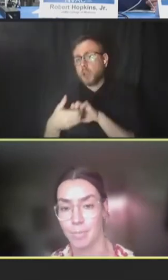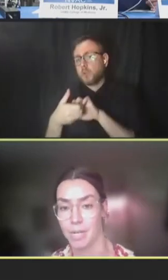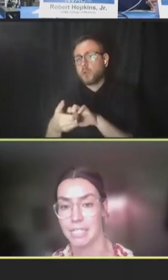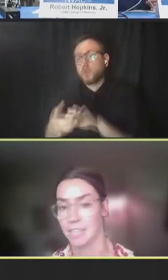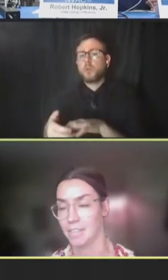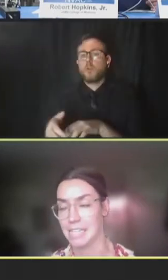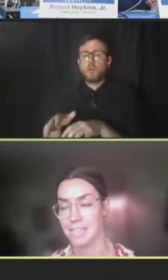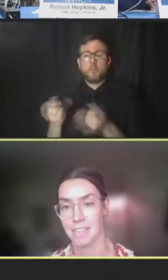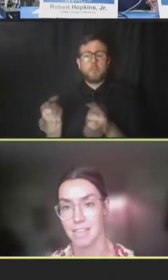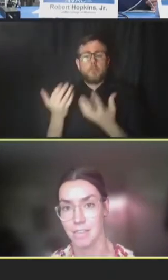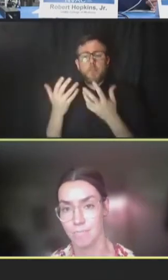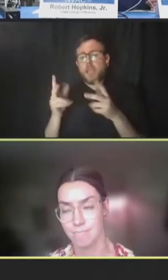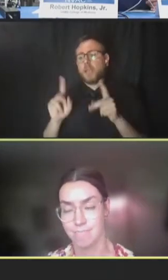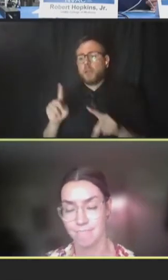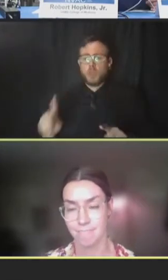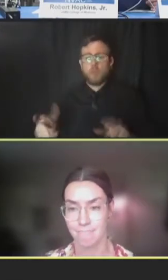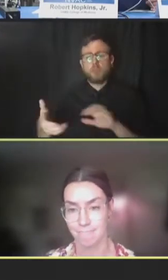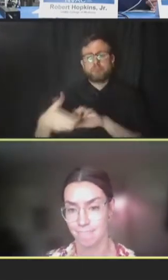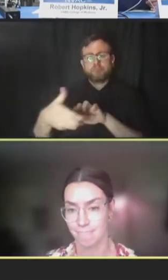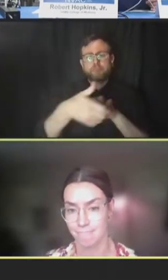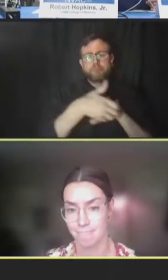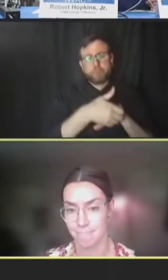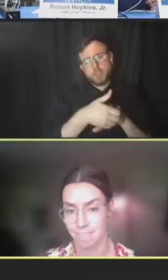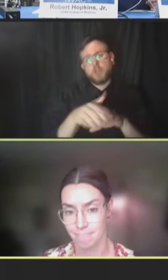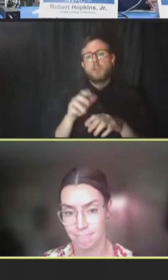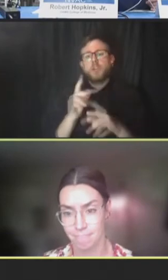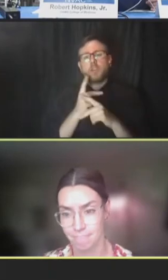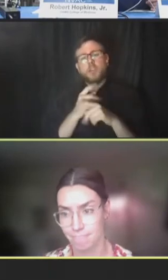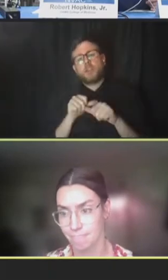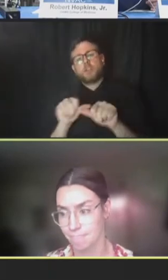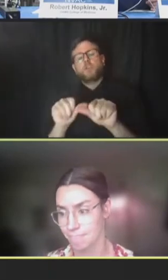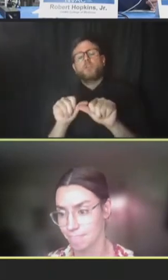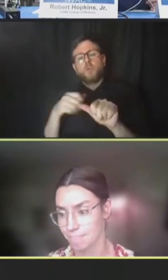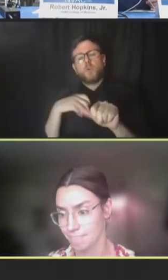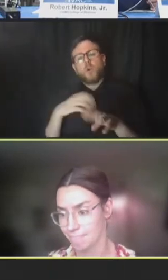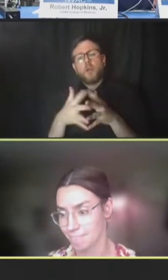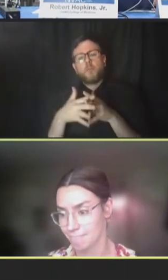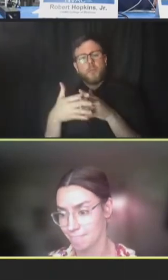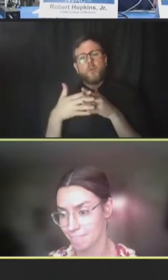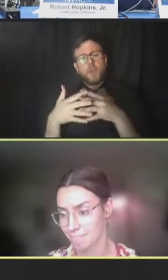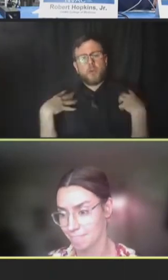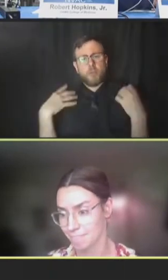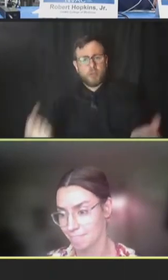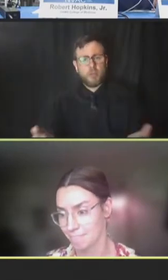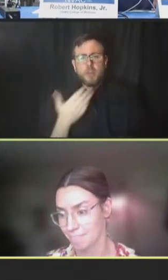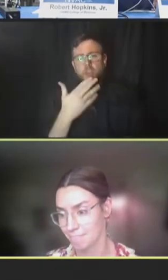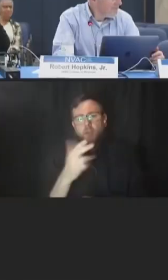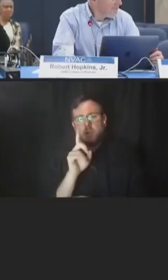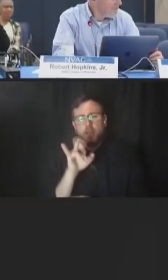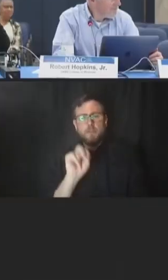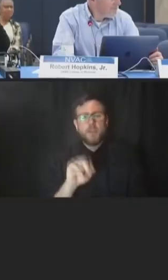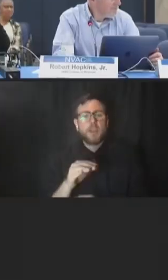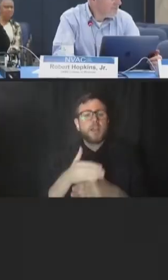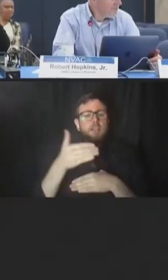to keep Americans healthy. Thank you. Thank you, Devin. Next is AIM.